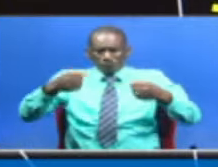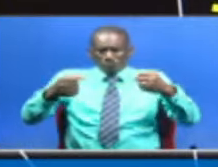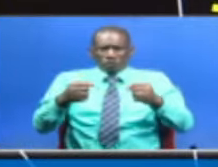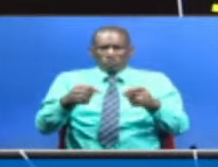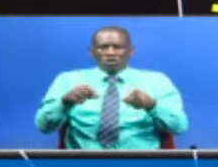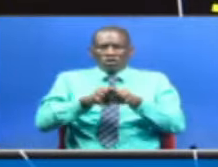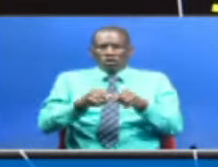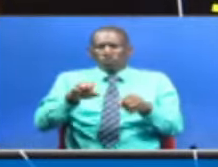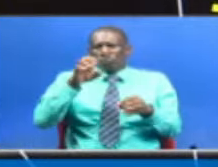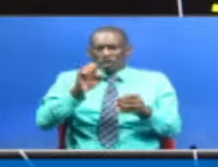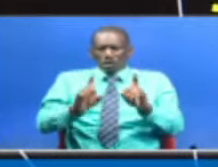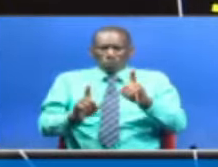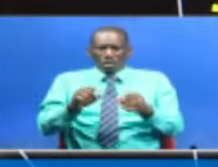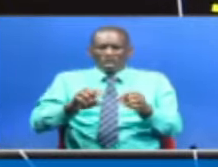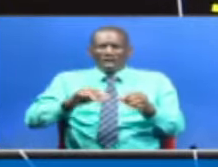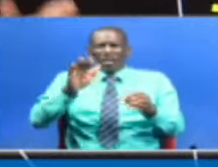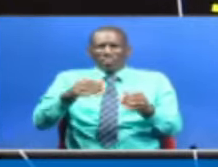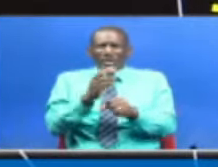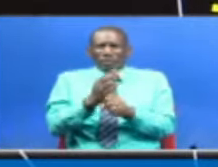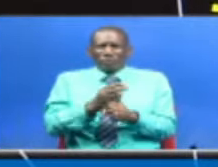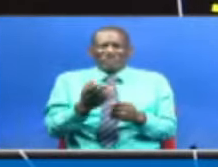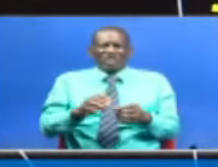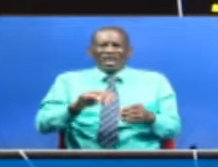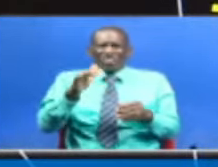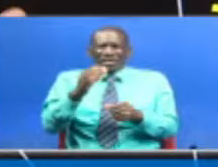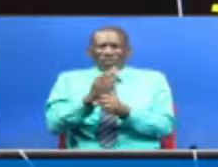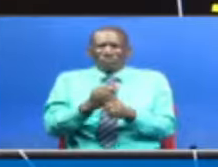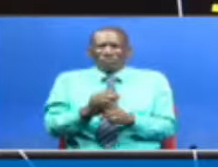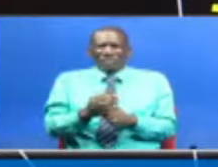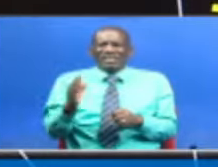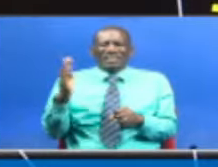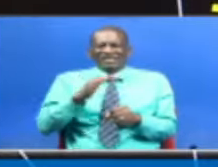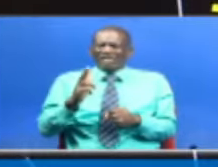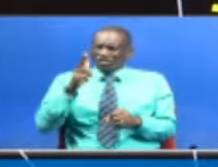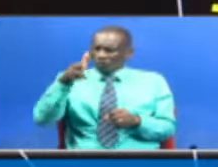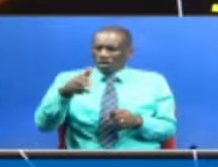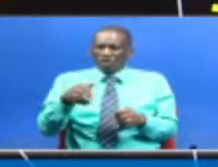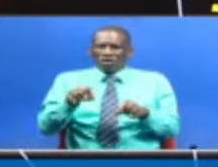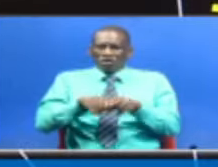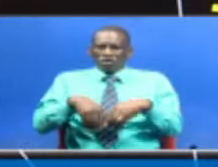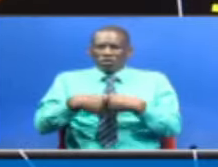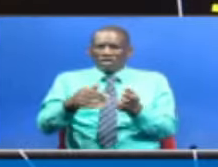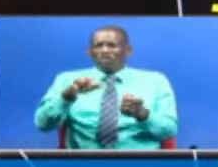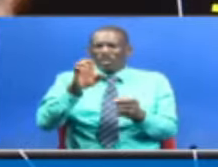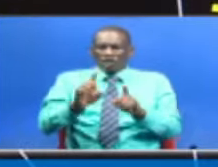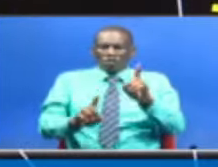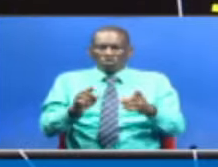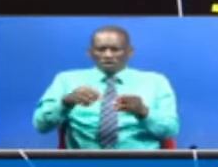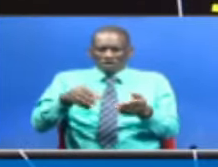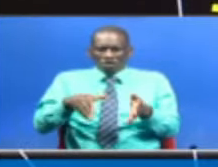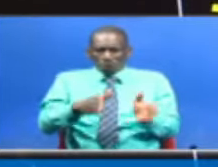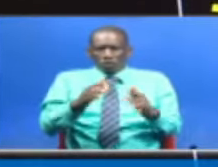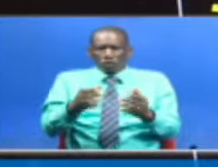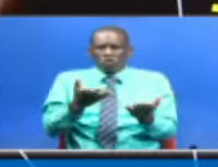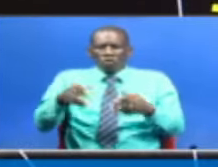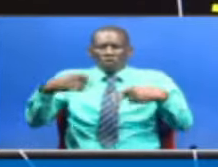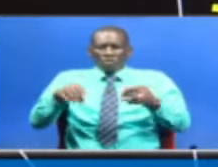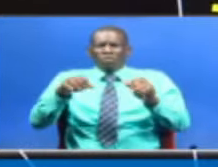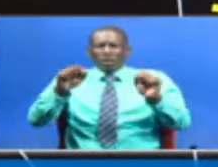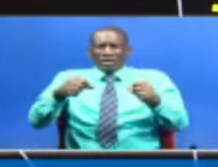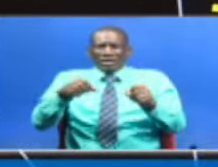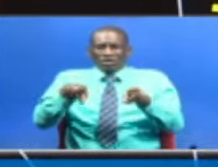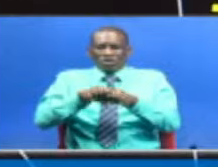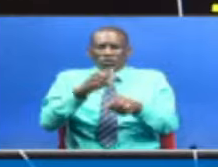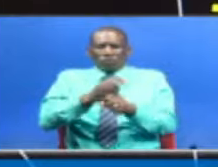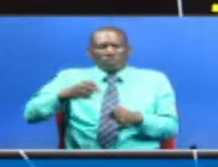e-cooking. Instead of using, you know, the dirty fuels, we are also providing the e-cooking space where people can again use